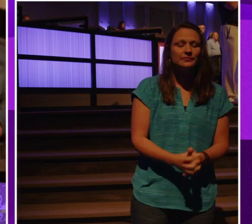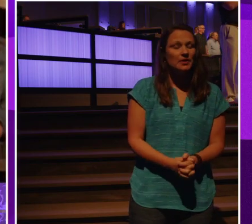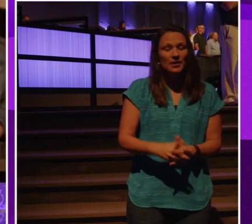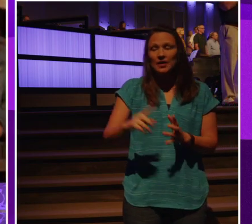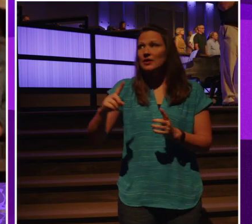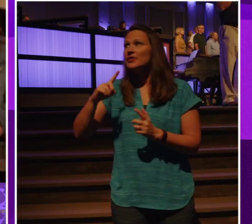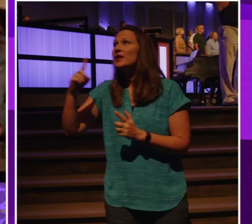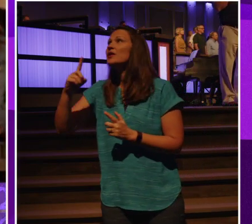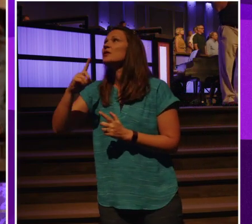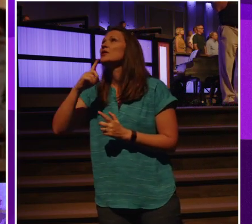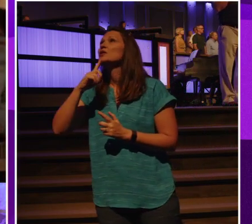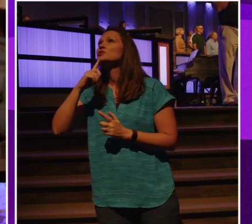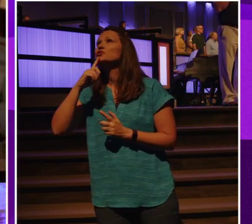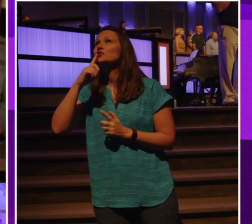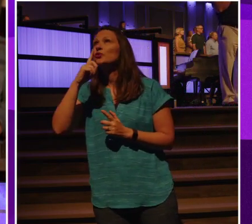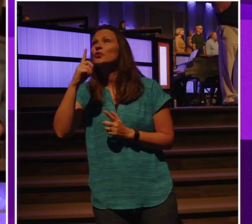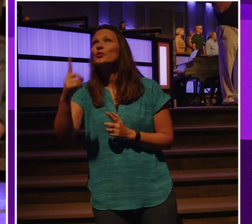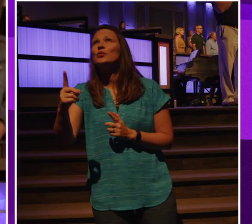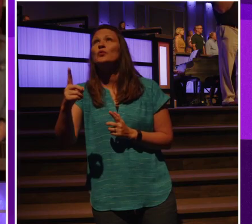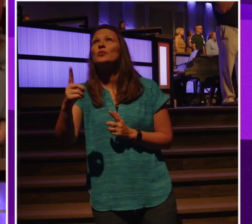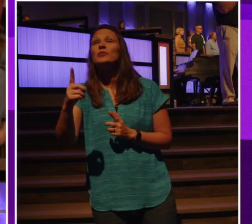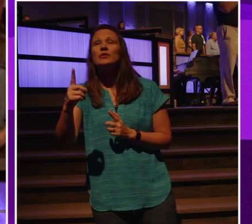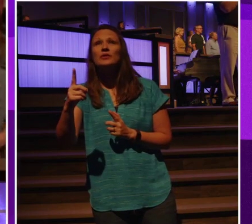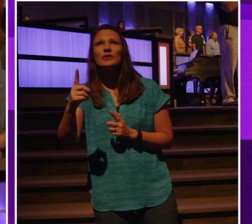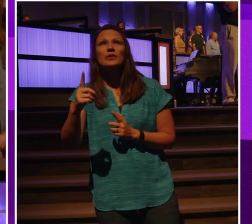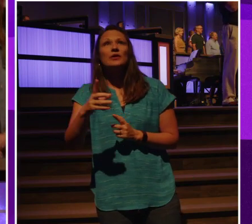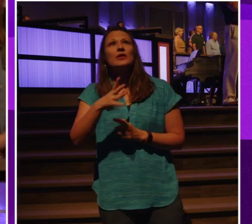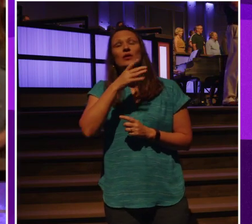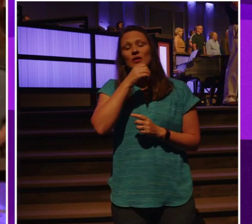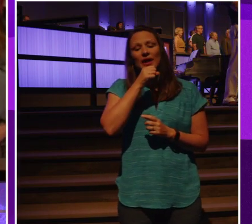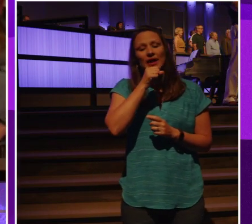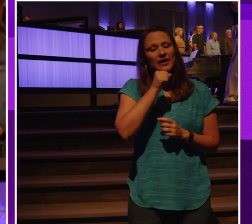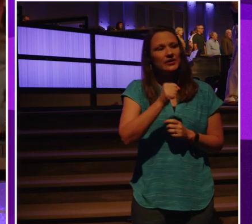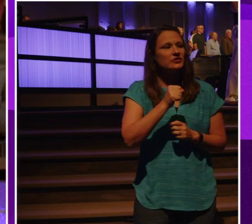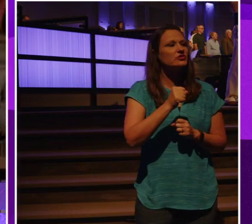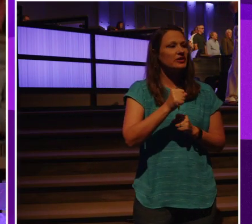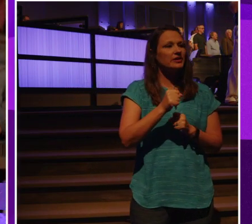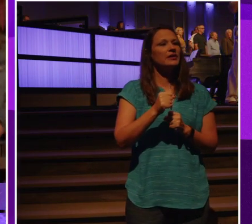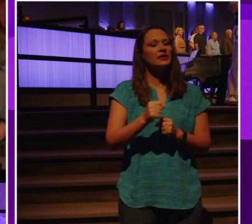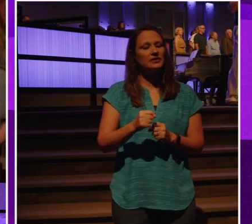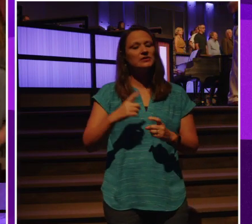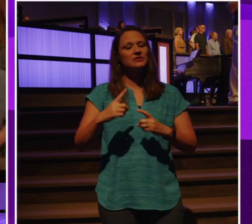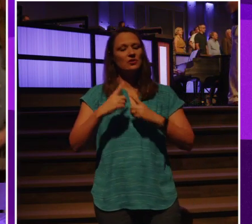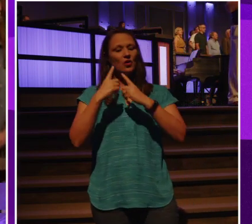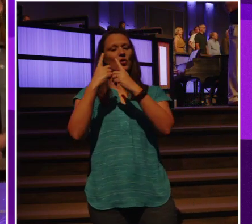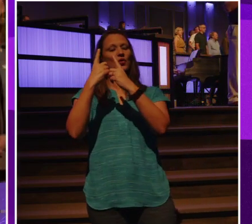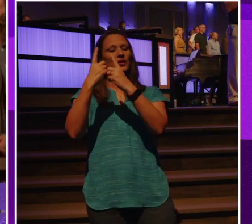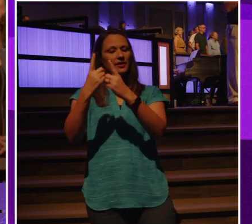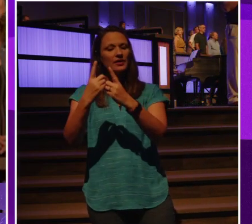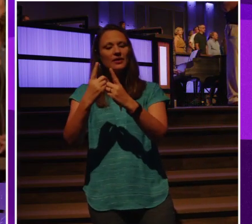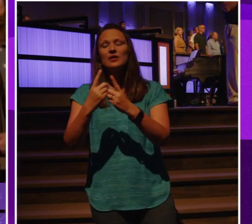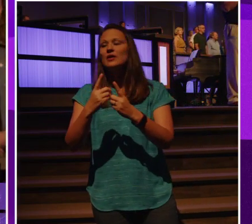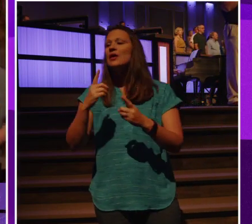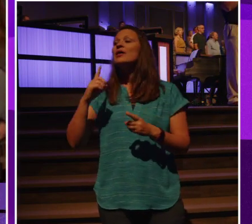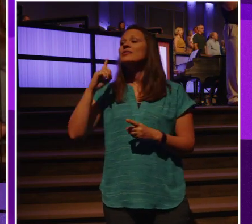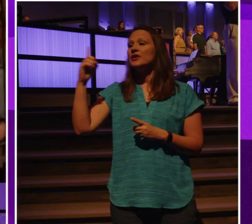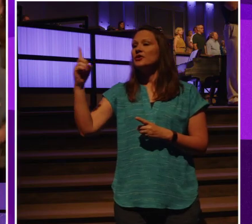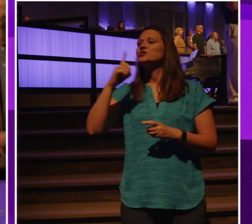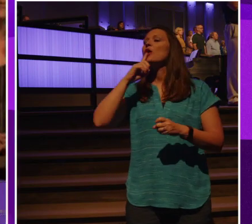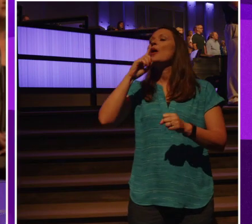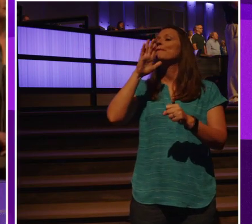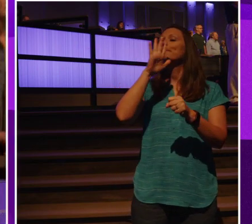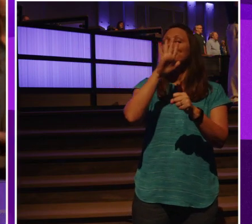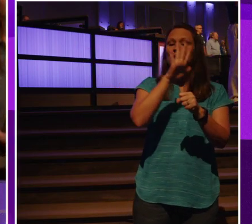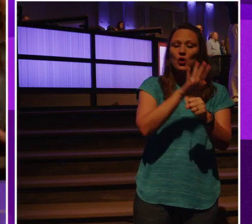There is a truth older than the ages. There is a